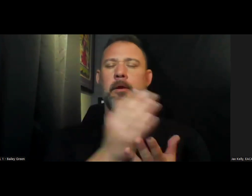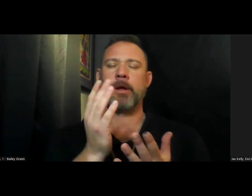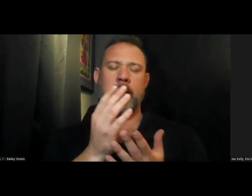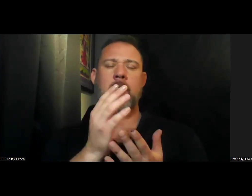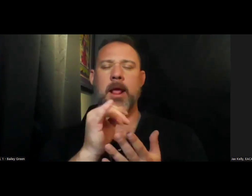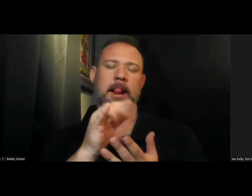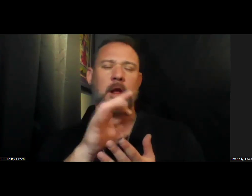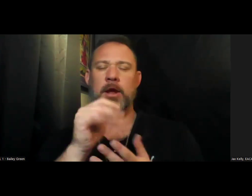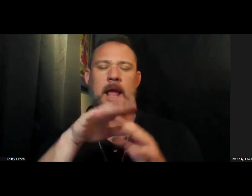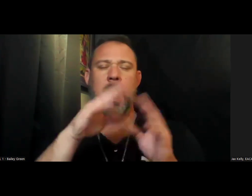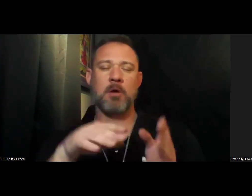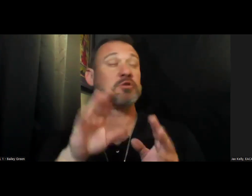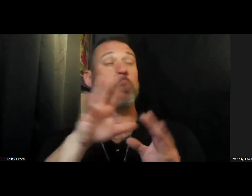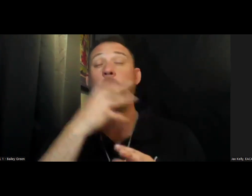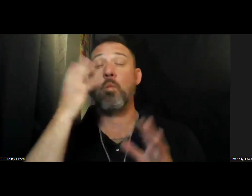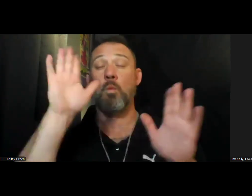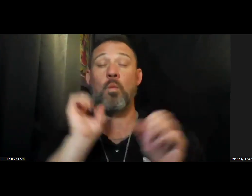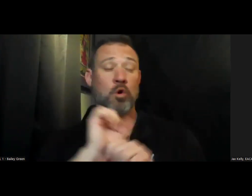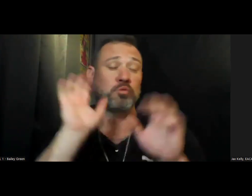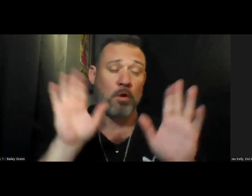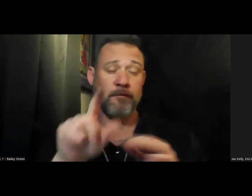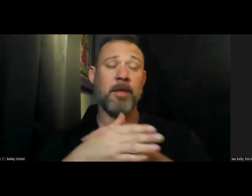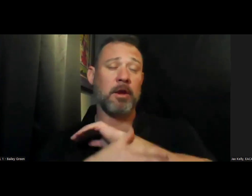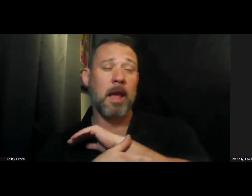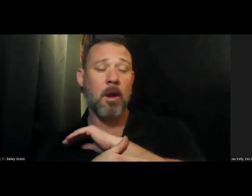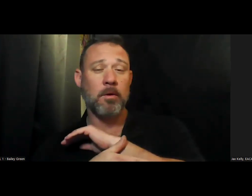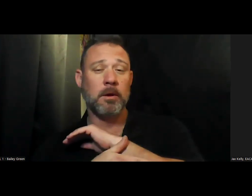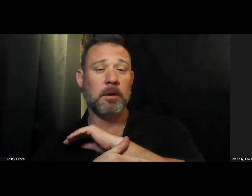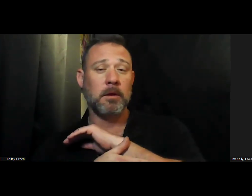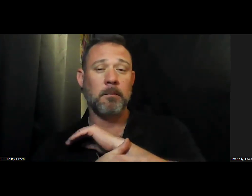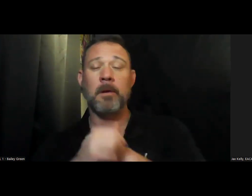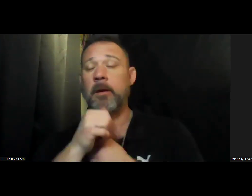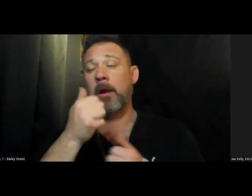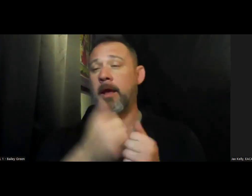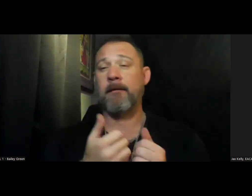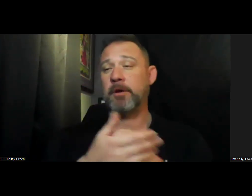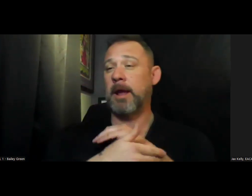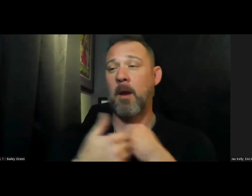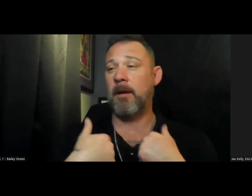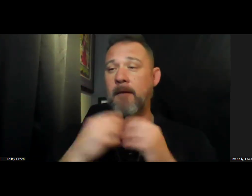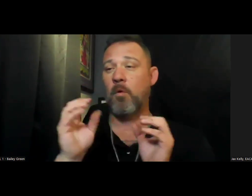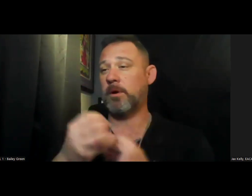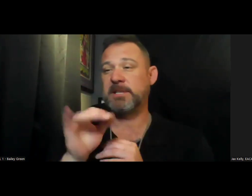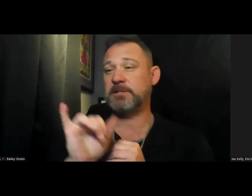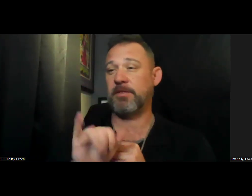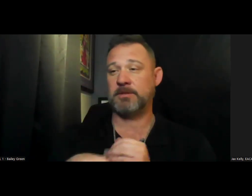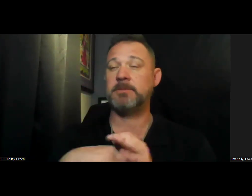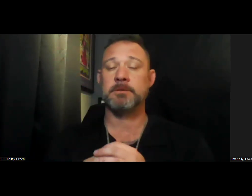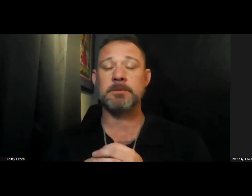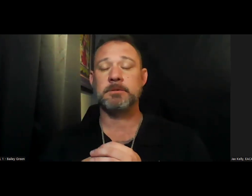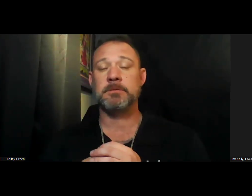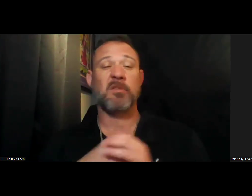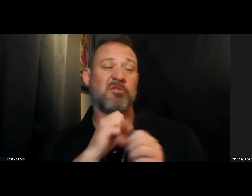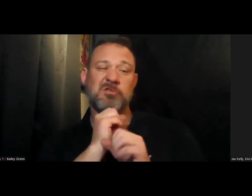works beautifully in their county, and then said, quote, "Not every county has an organization like this, and there's